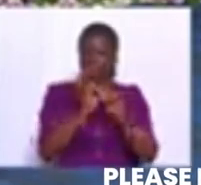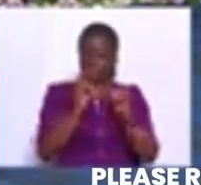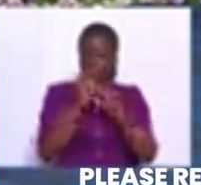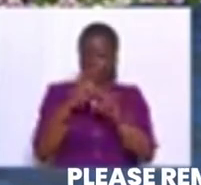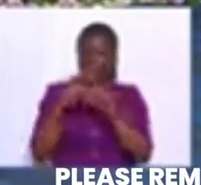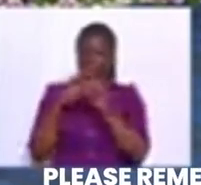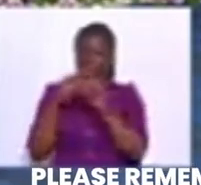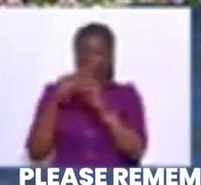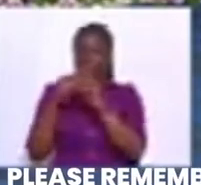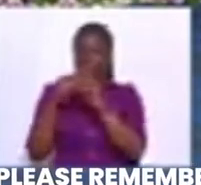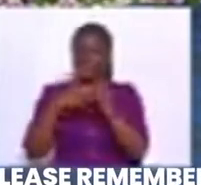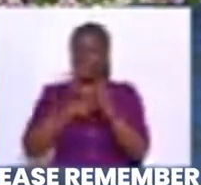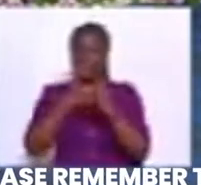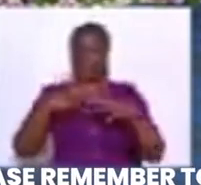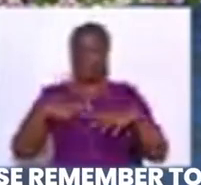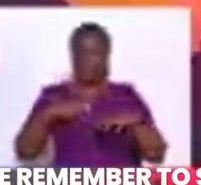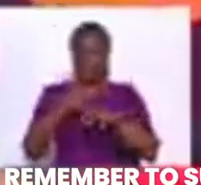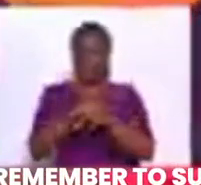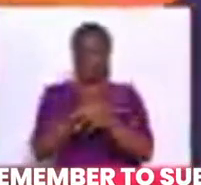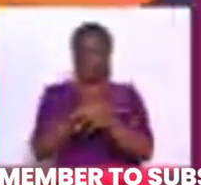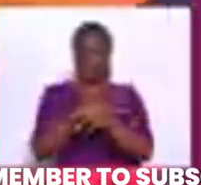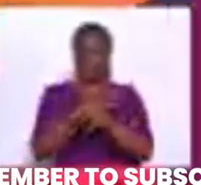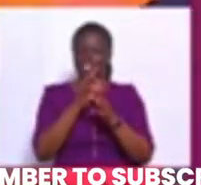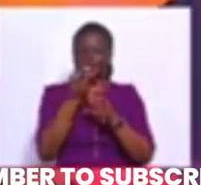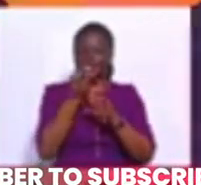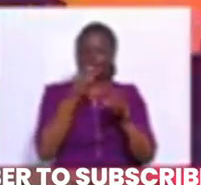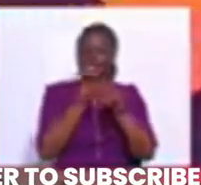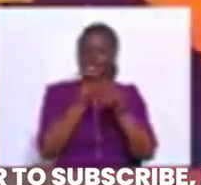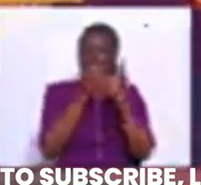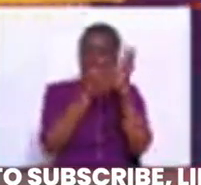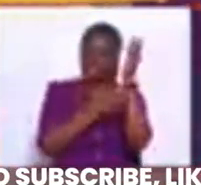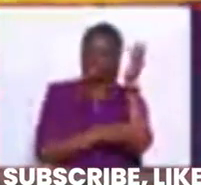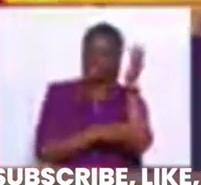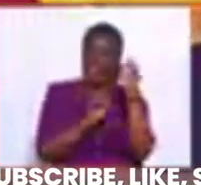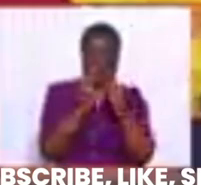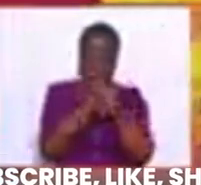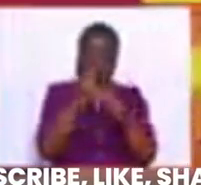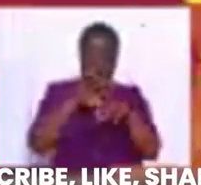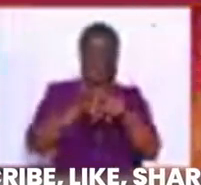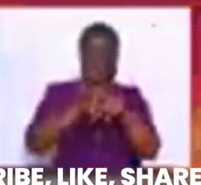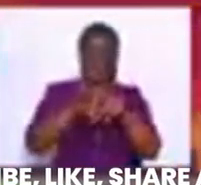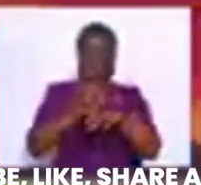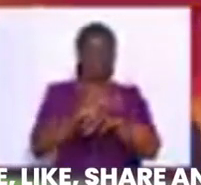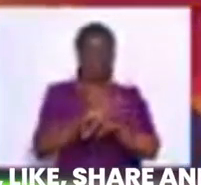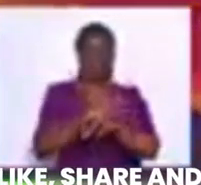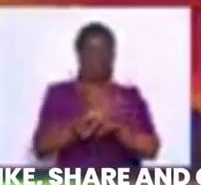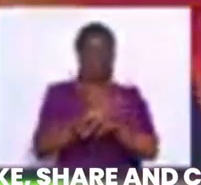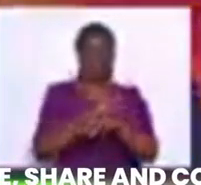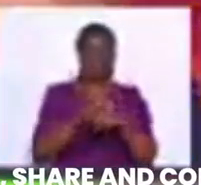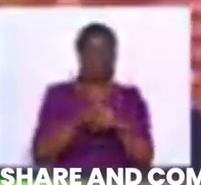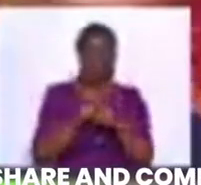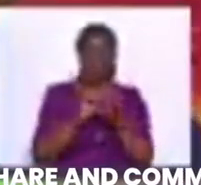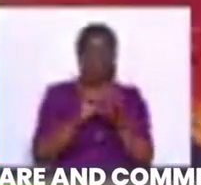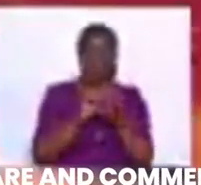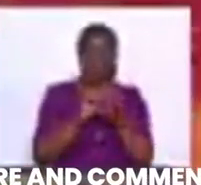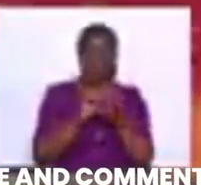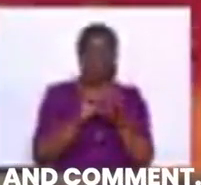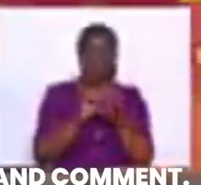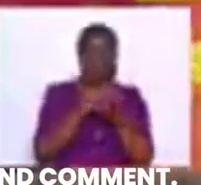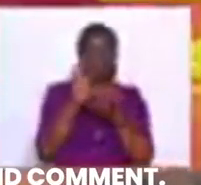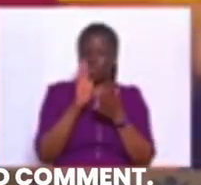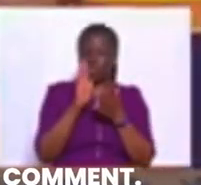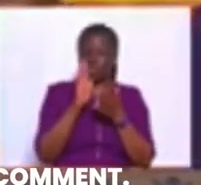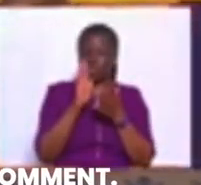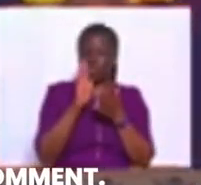available, we don't have to have it. When I go to the supermarkets these days, most of the aisles of the